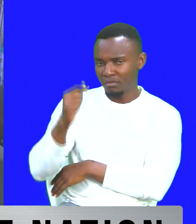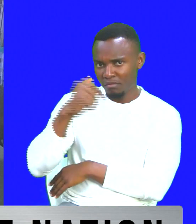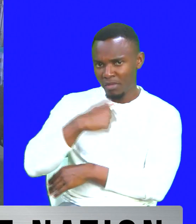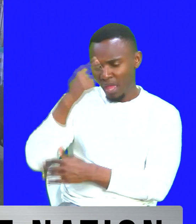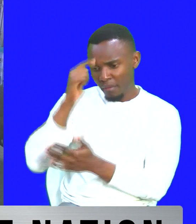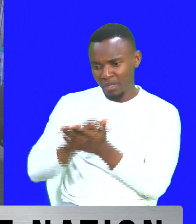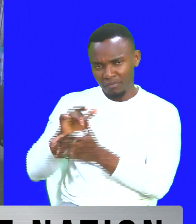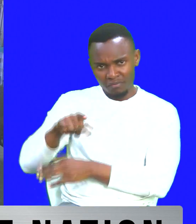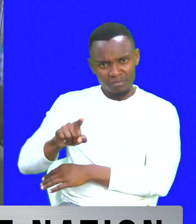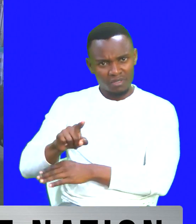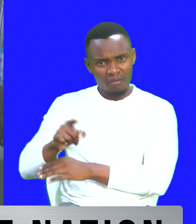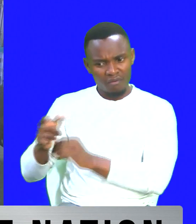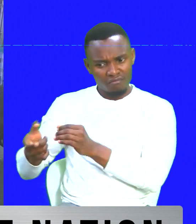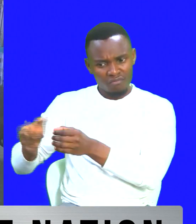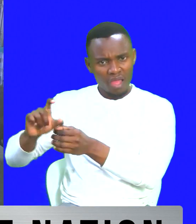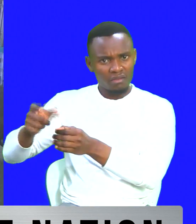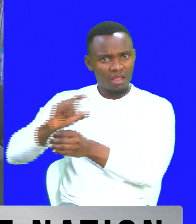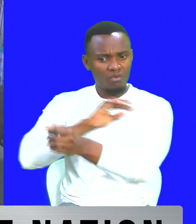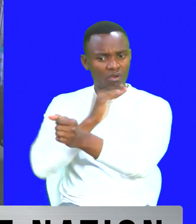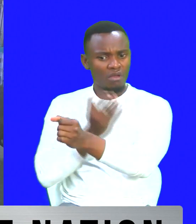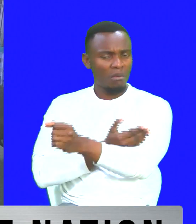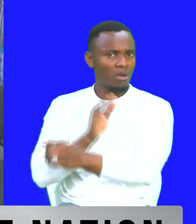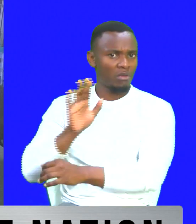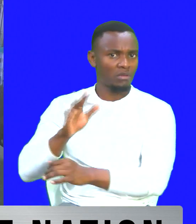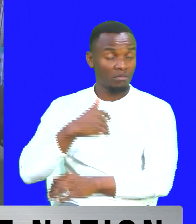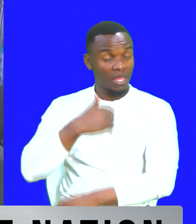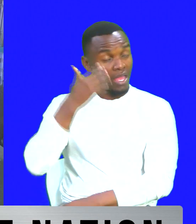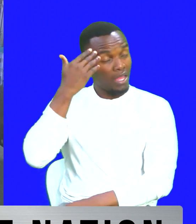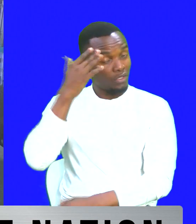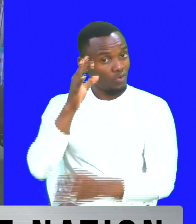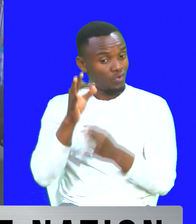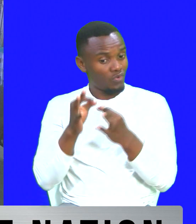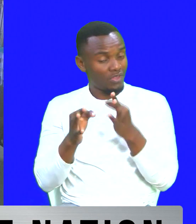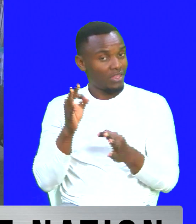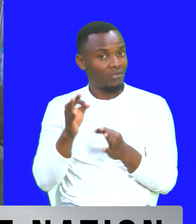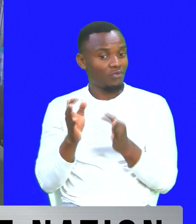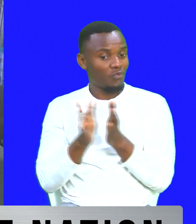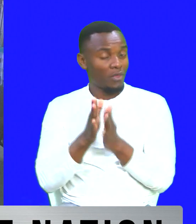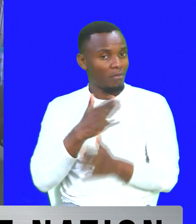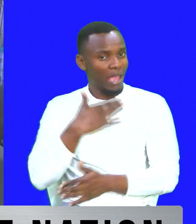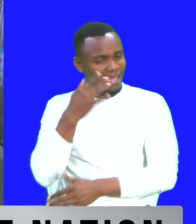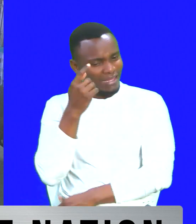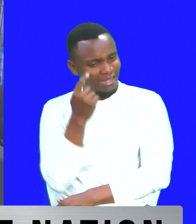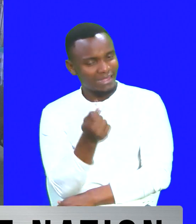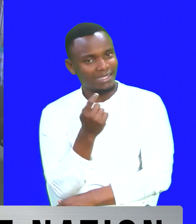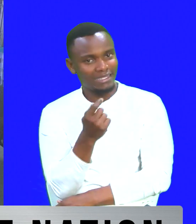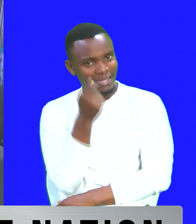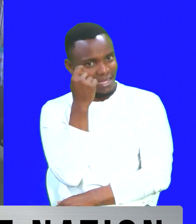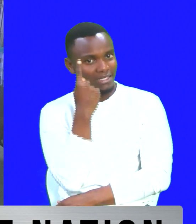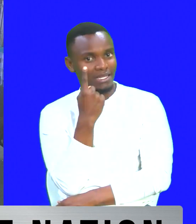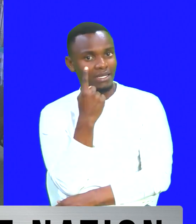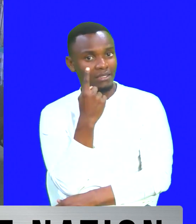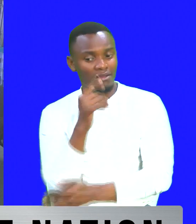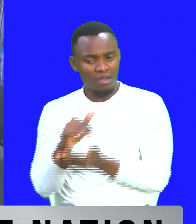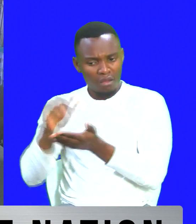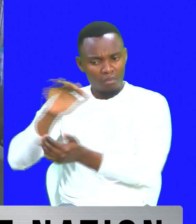my understanding, my little understanding, my little analyzing of this is more power.